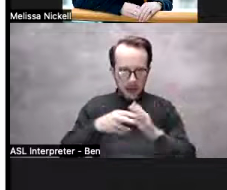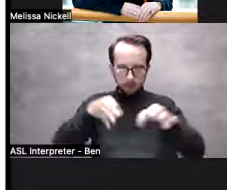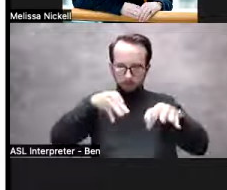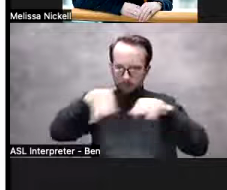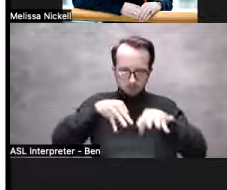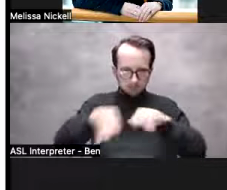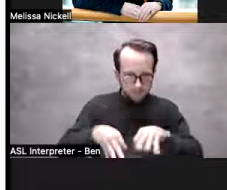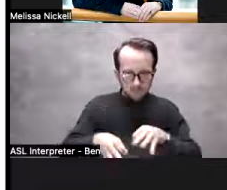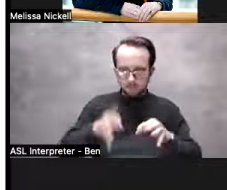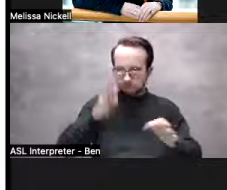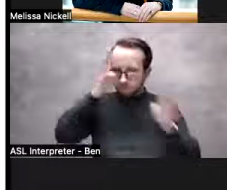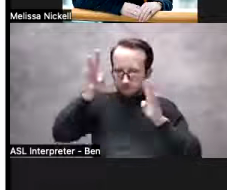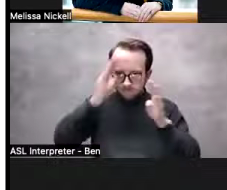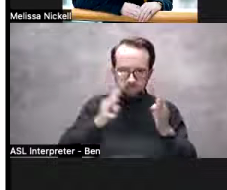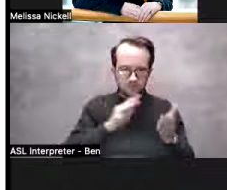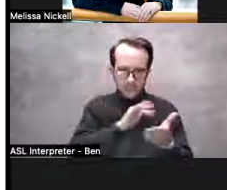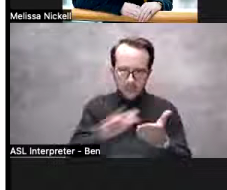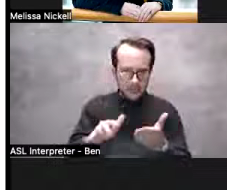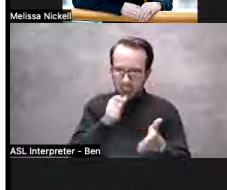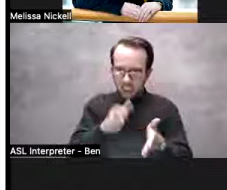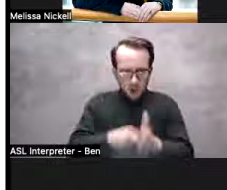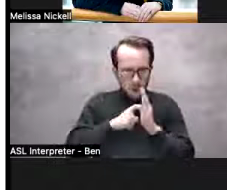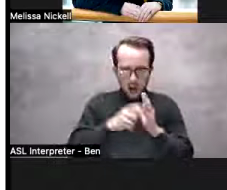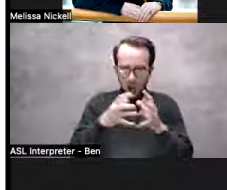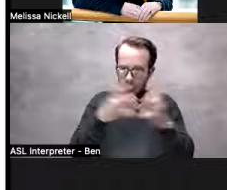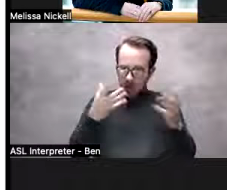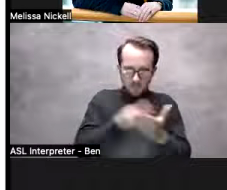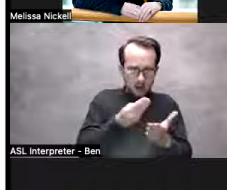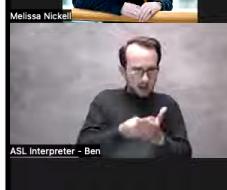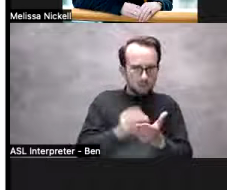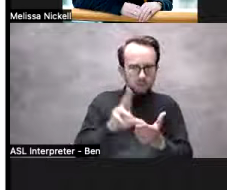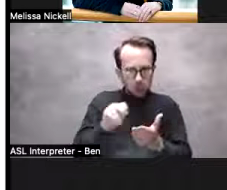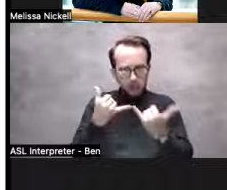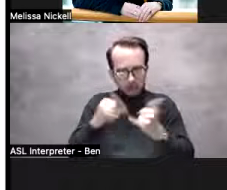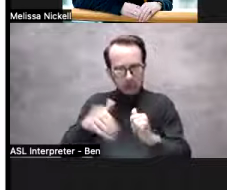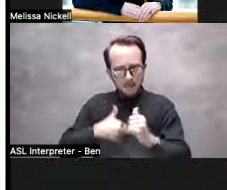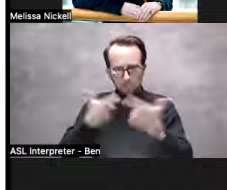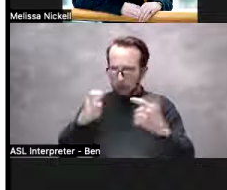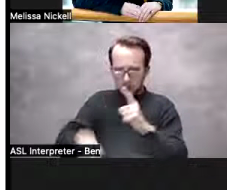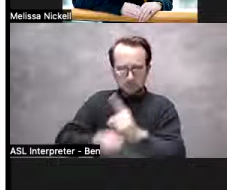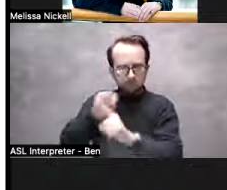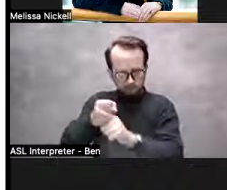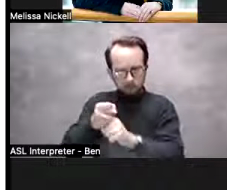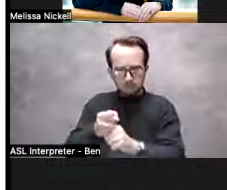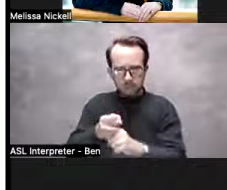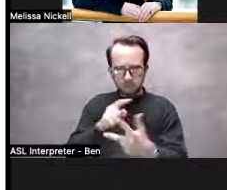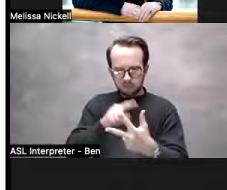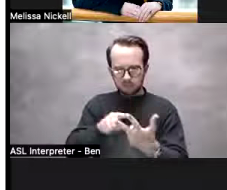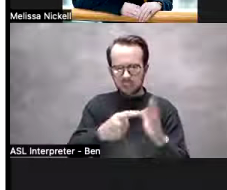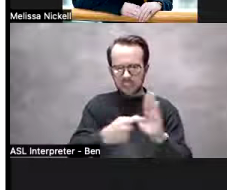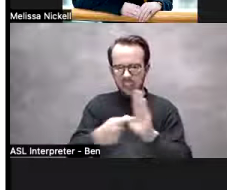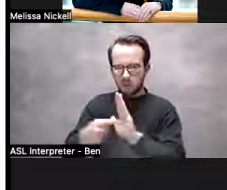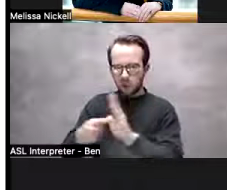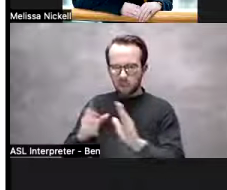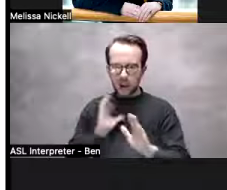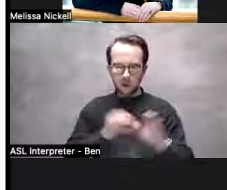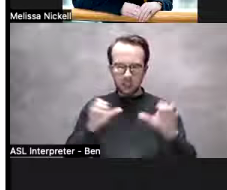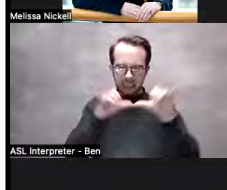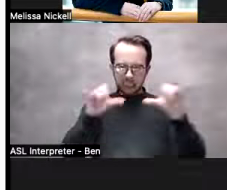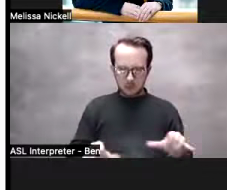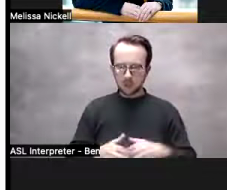take a lot of effort, doesn't take a lot of money, but could really have a big impact. So just a couple of examples of the different mechanisms that are out there.